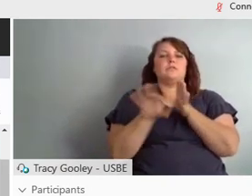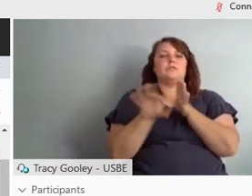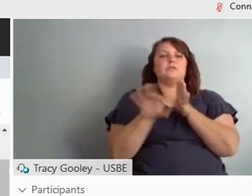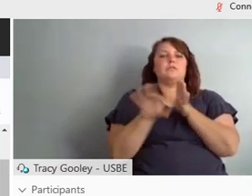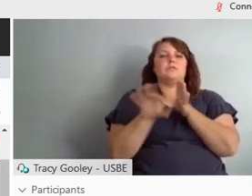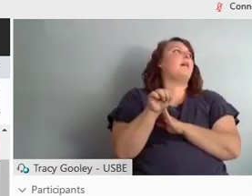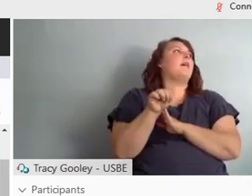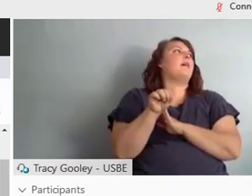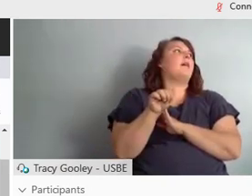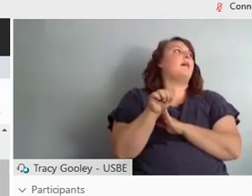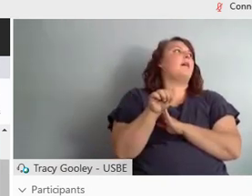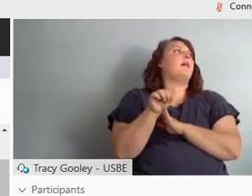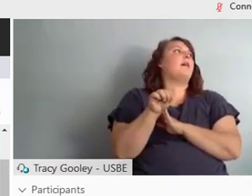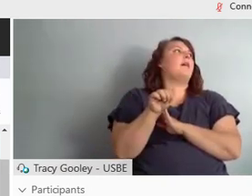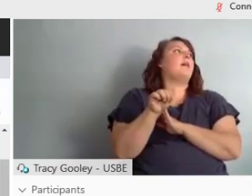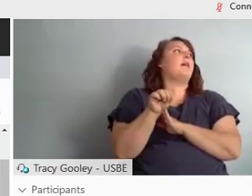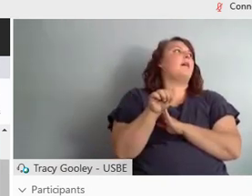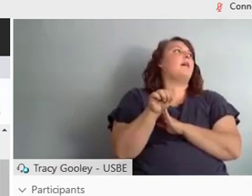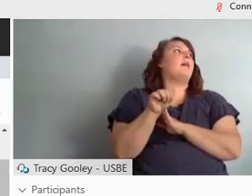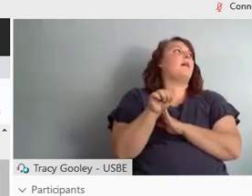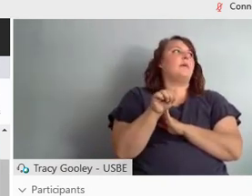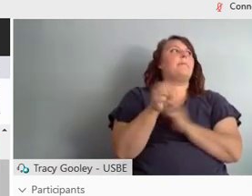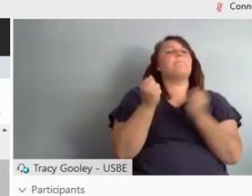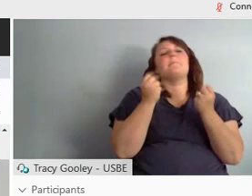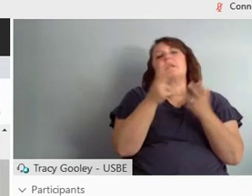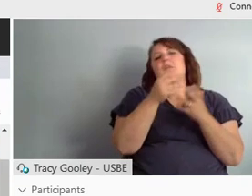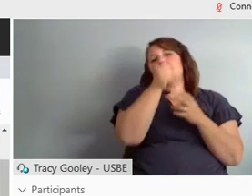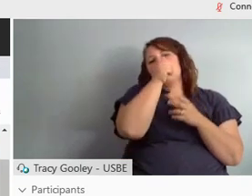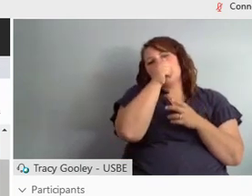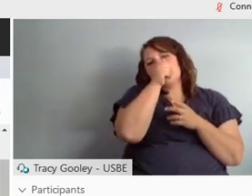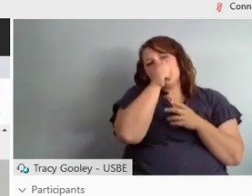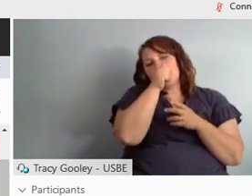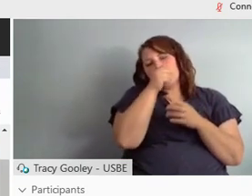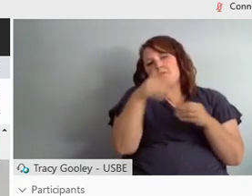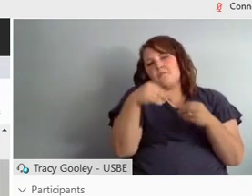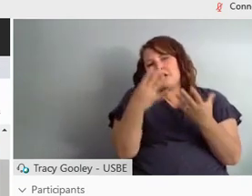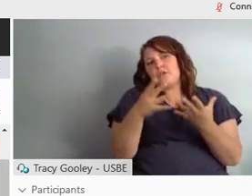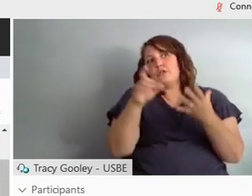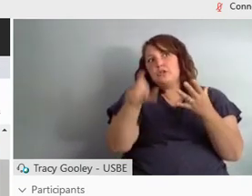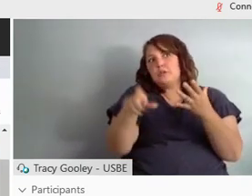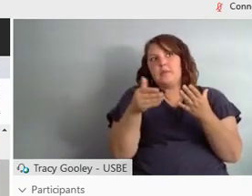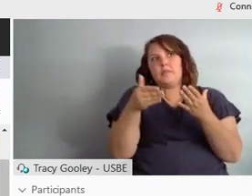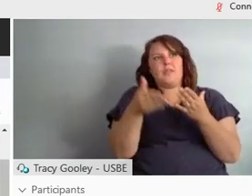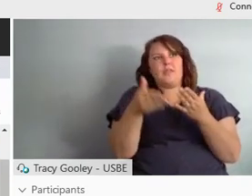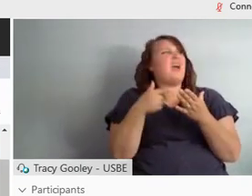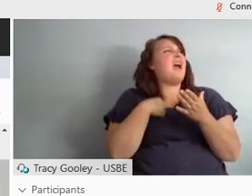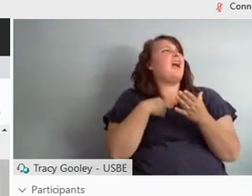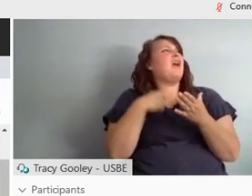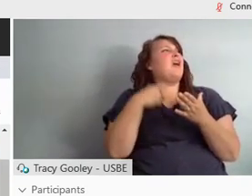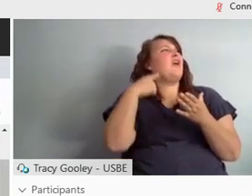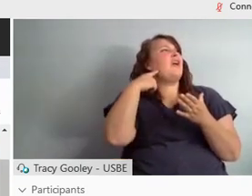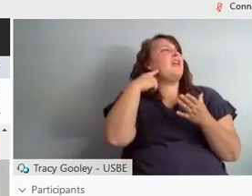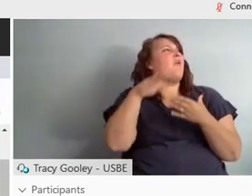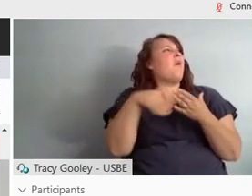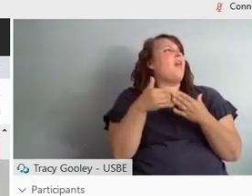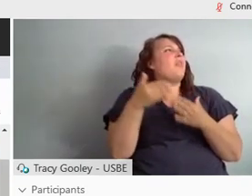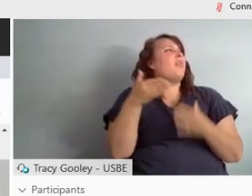and many of the private providers should be listed. I was told that they were all